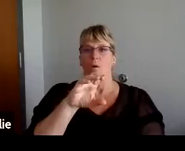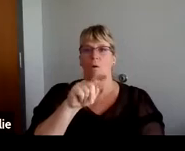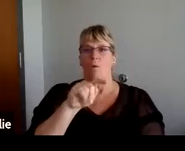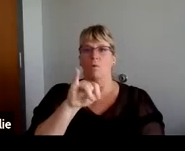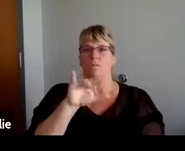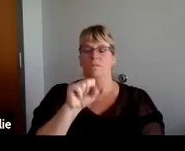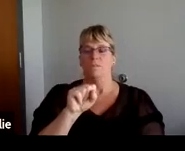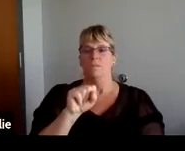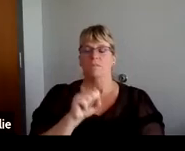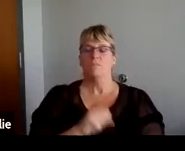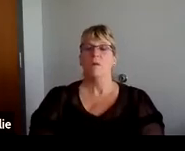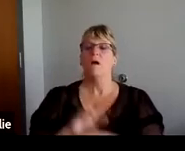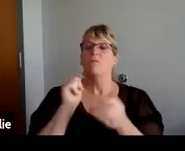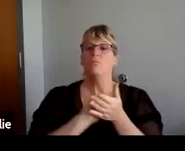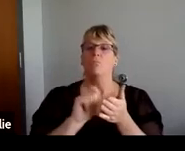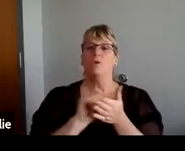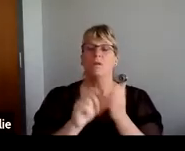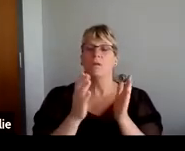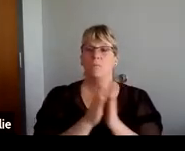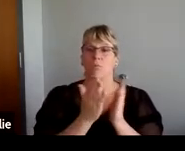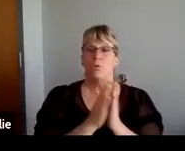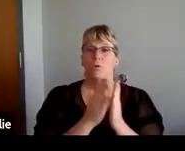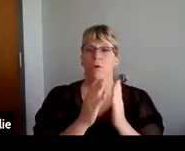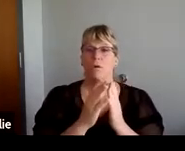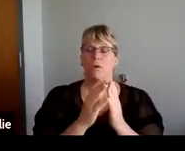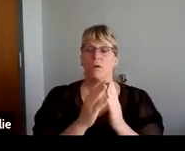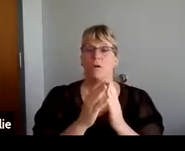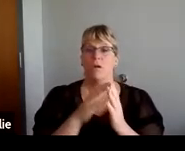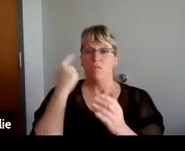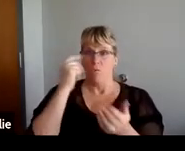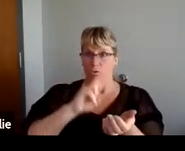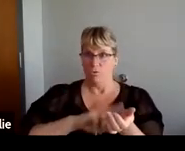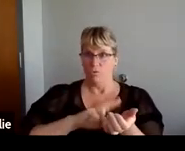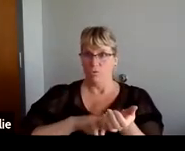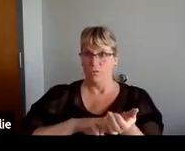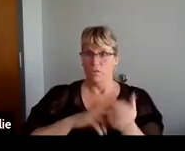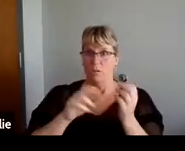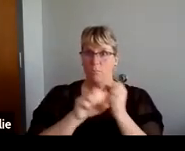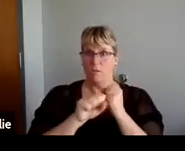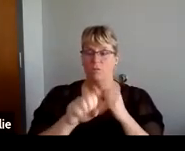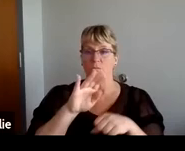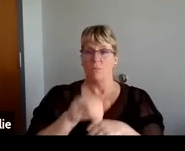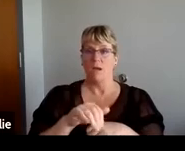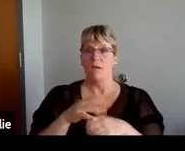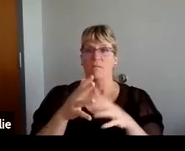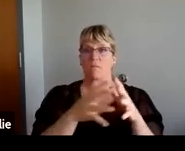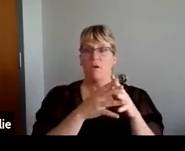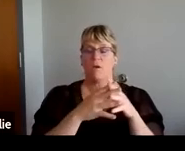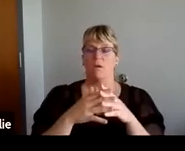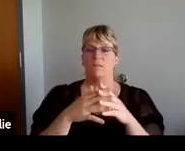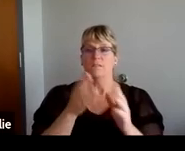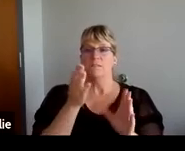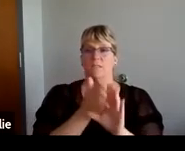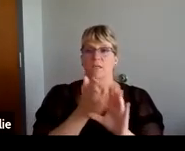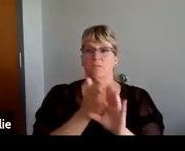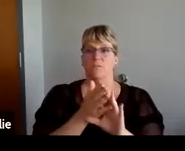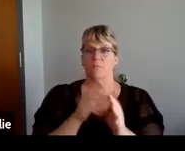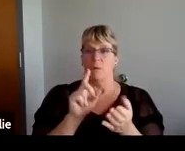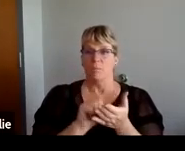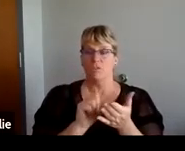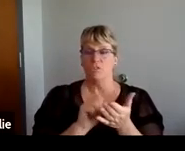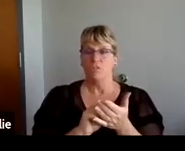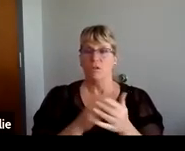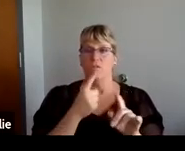I've also written a book, The Manual of Clinical Psychopharmacology for Nurses, published by the American Psychiatric Publishing Association. It's